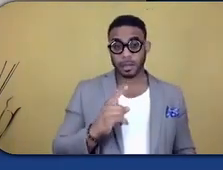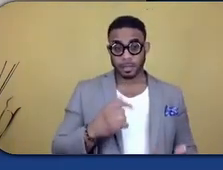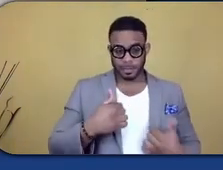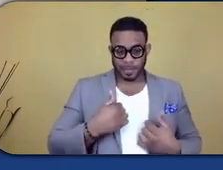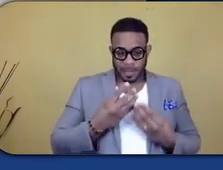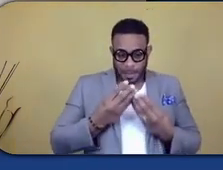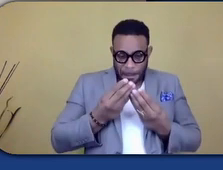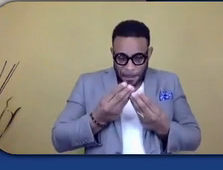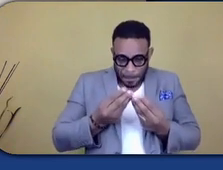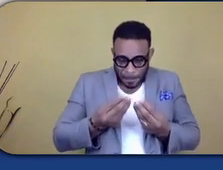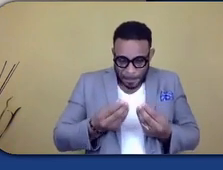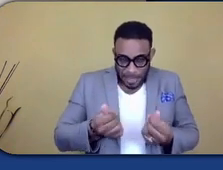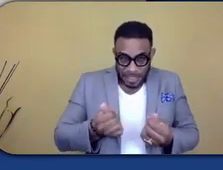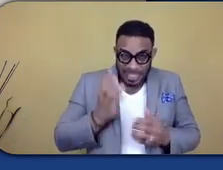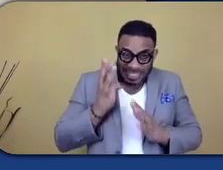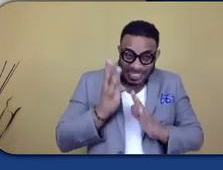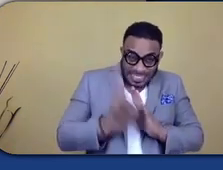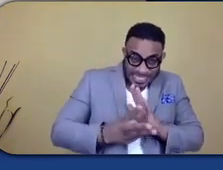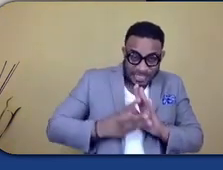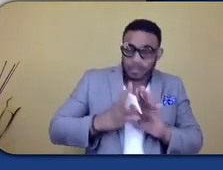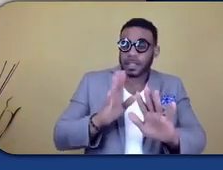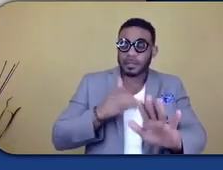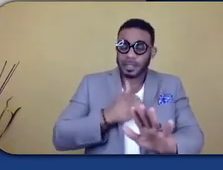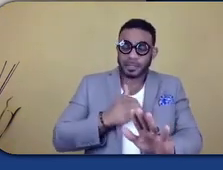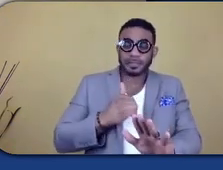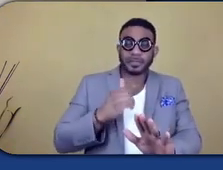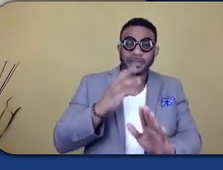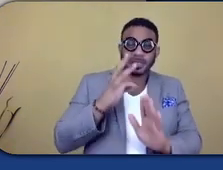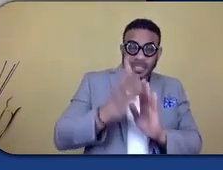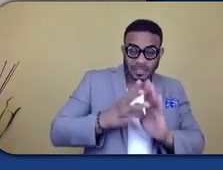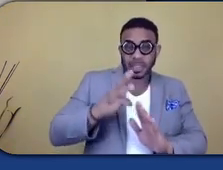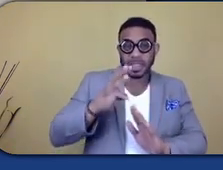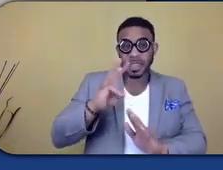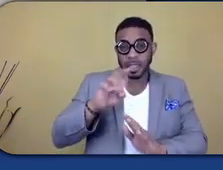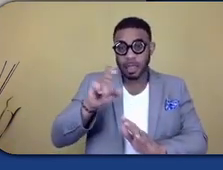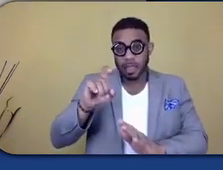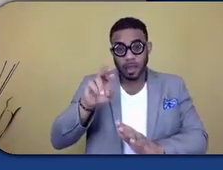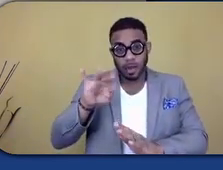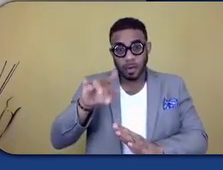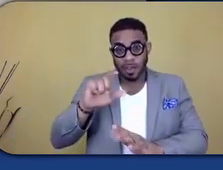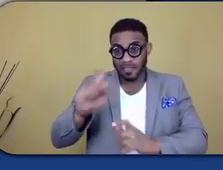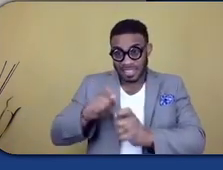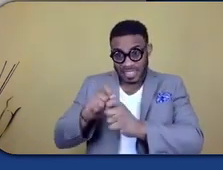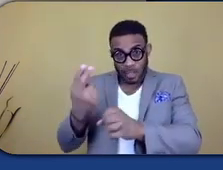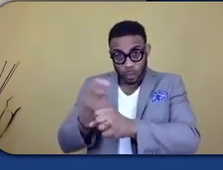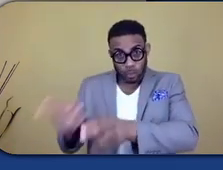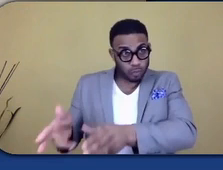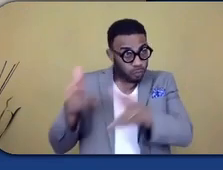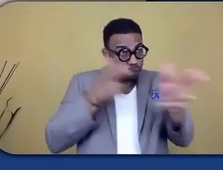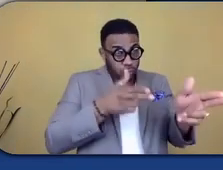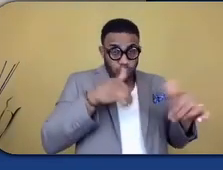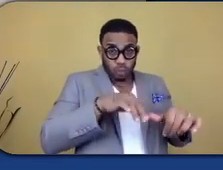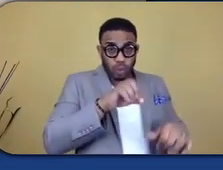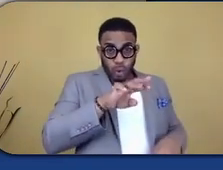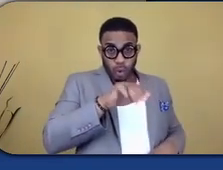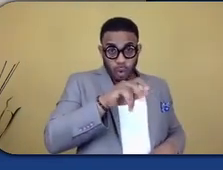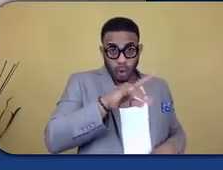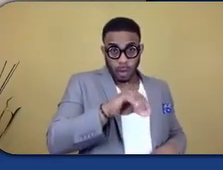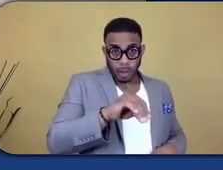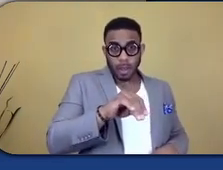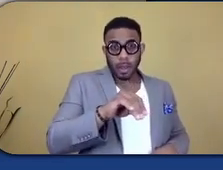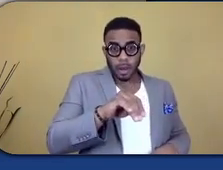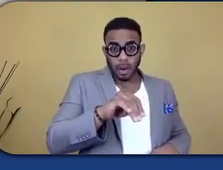melting down a Sig Sauer MCX rifle, which is the exact rifle that was used during the Orlando Pulse Club